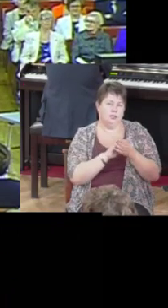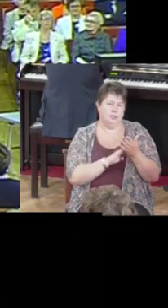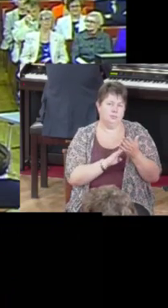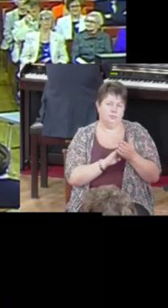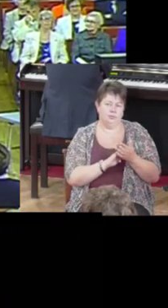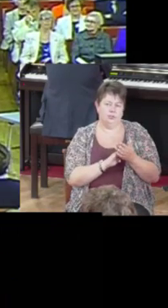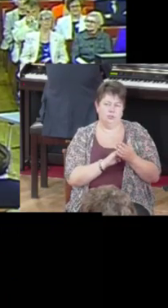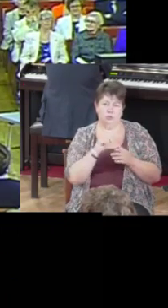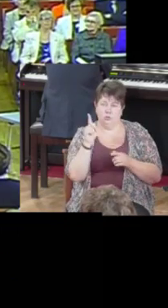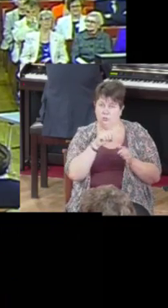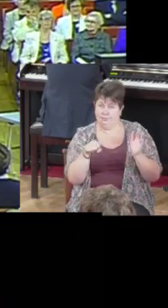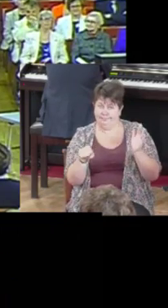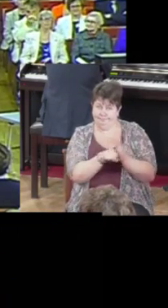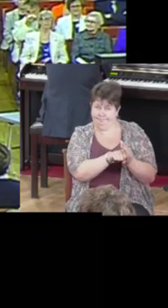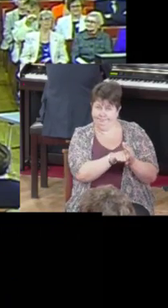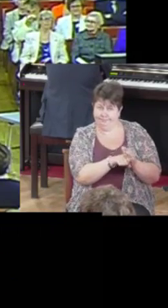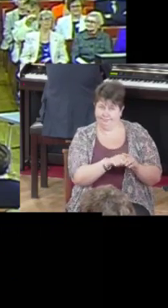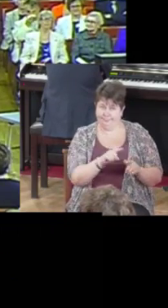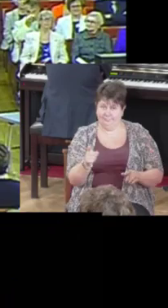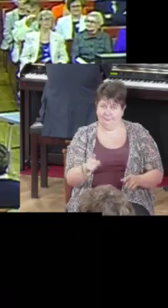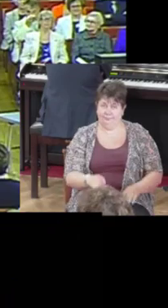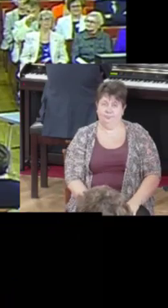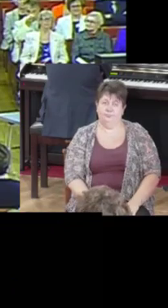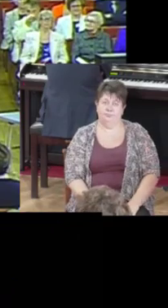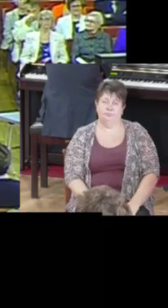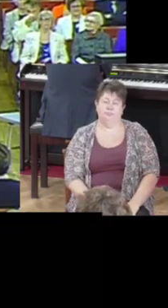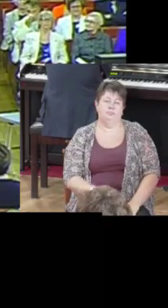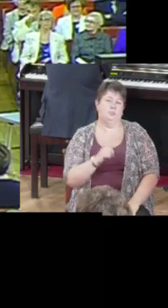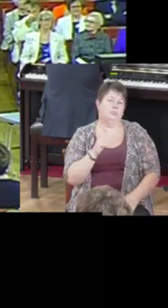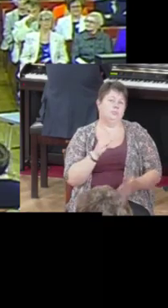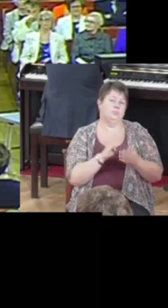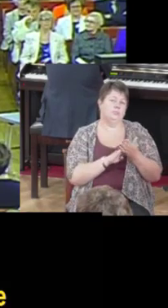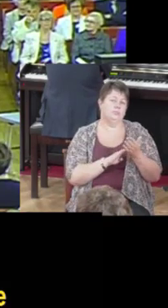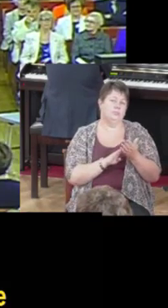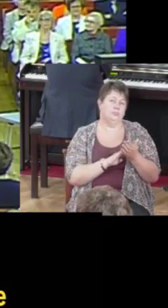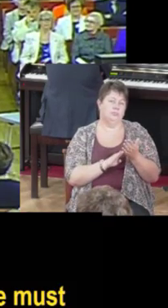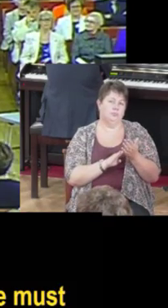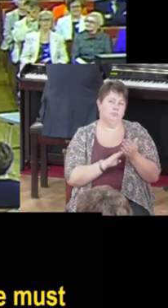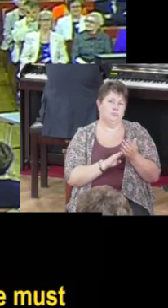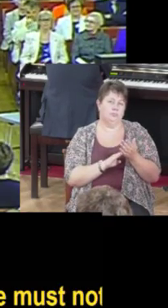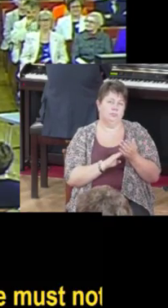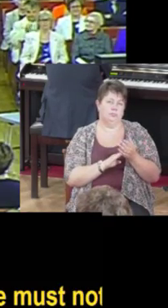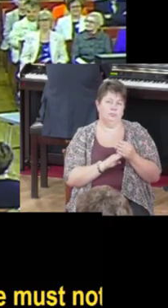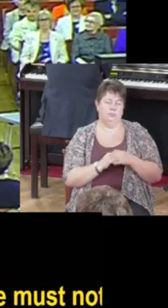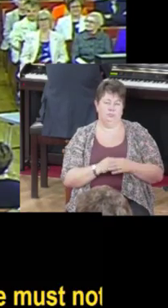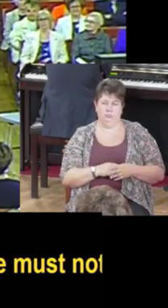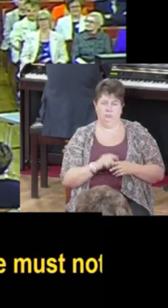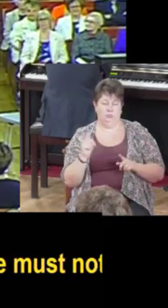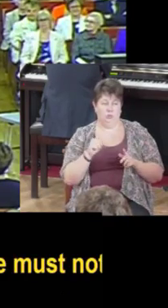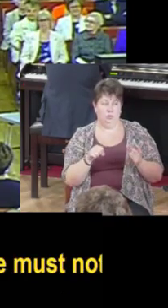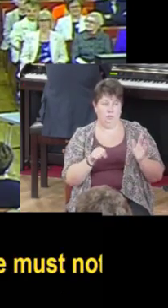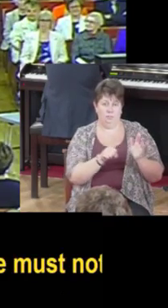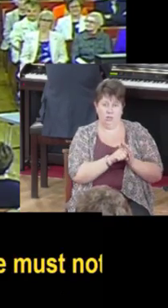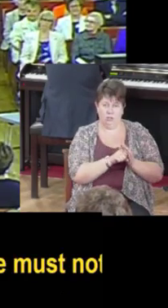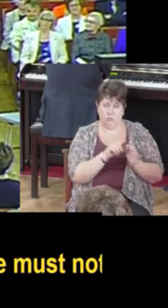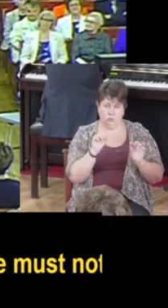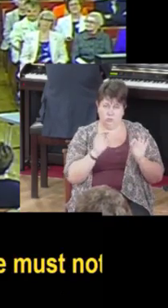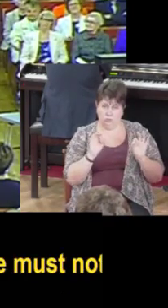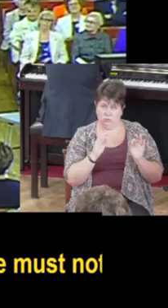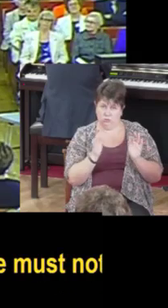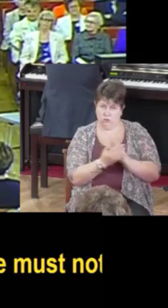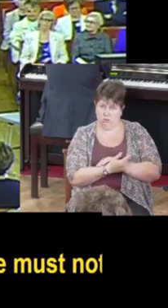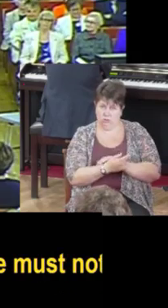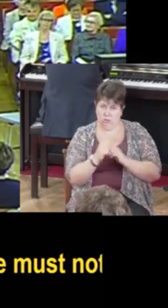says is that we've not to murder. But of course, what it means is not just that we've not to do harm to